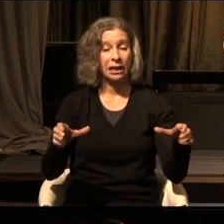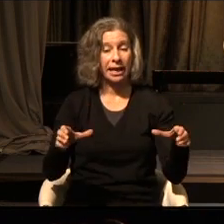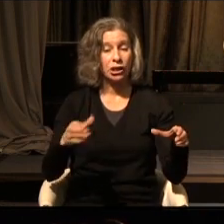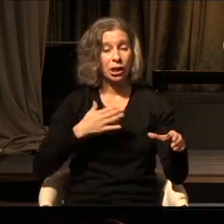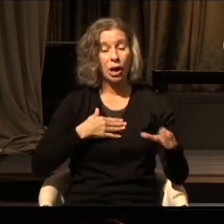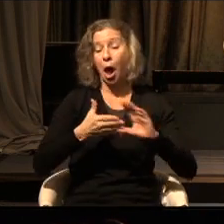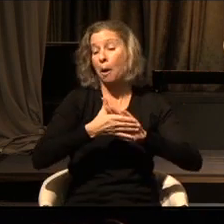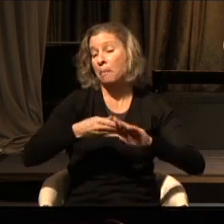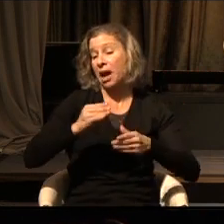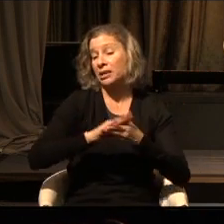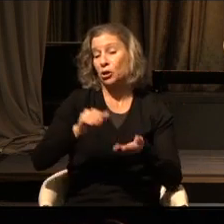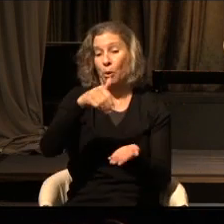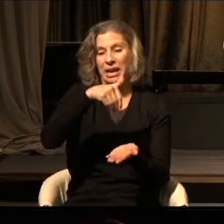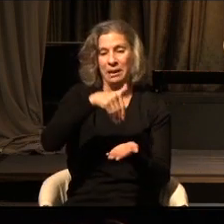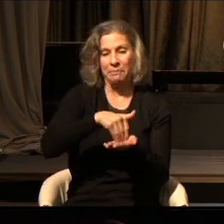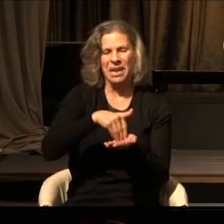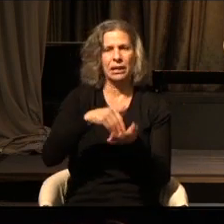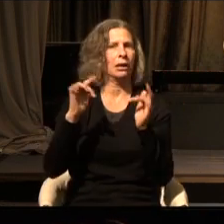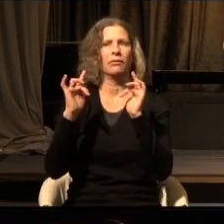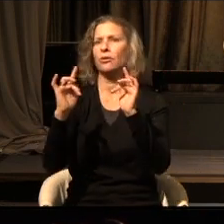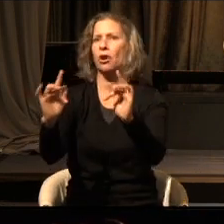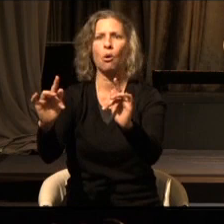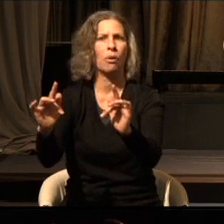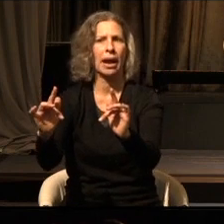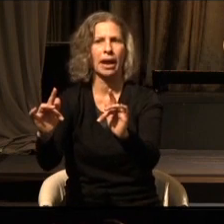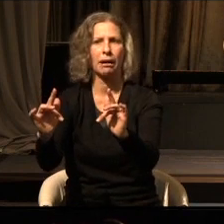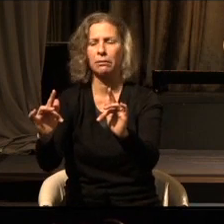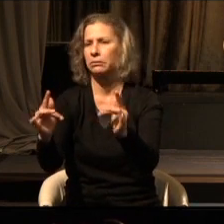leadership from the middle of nowhere.